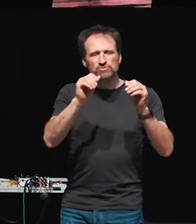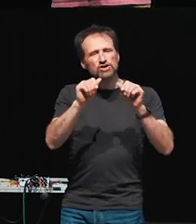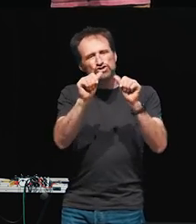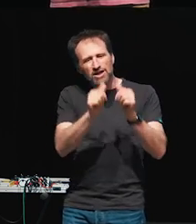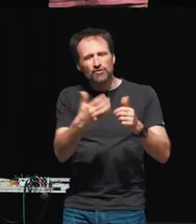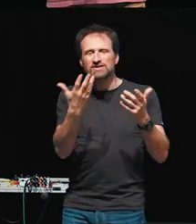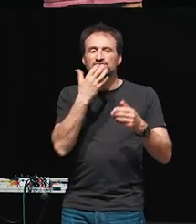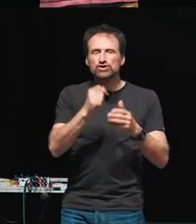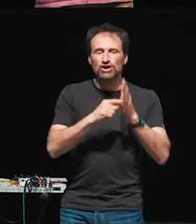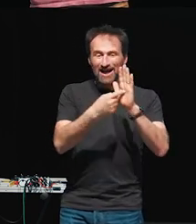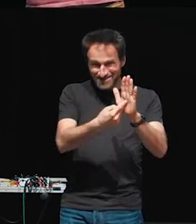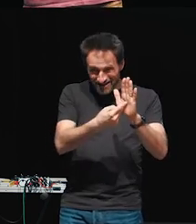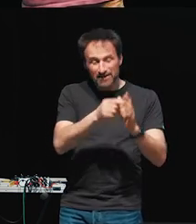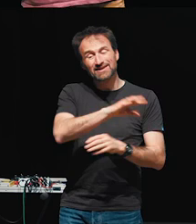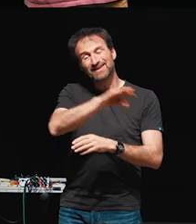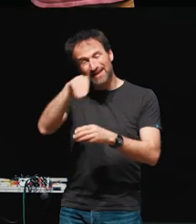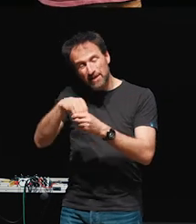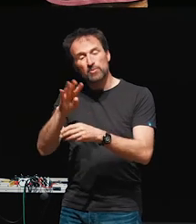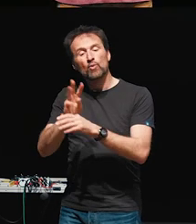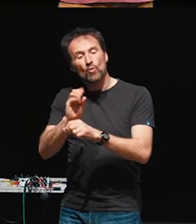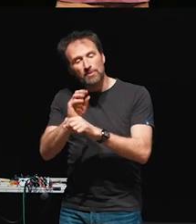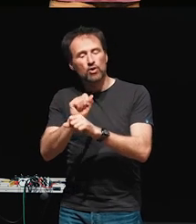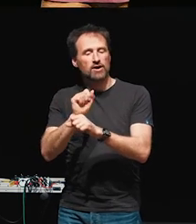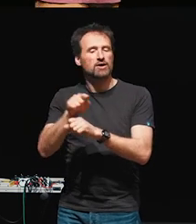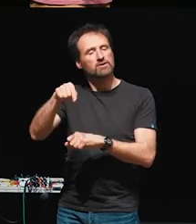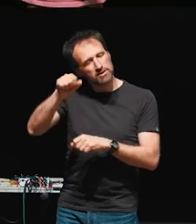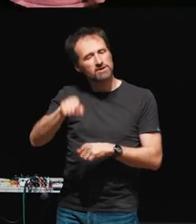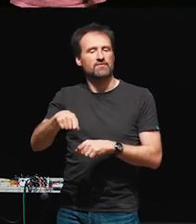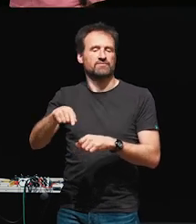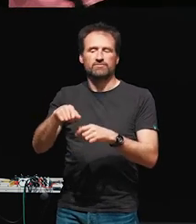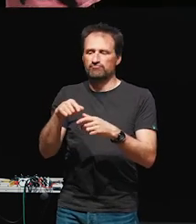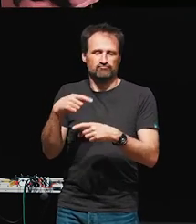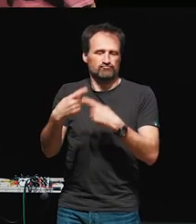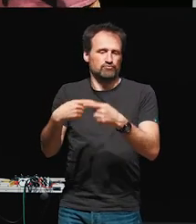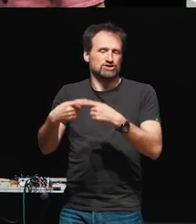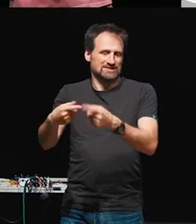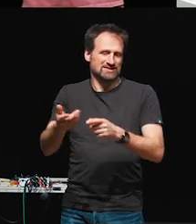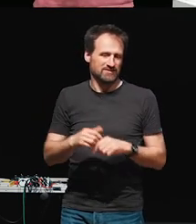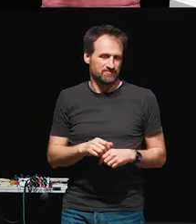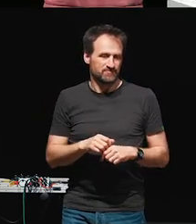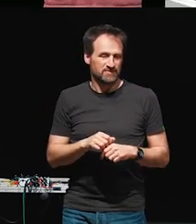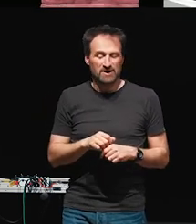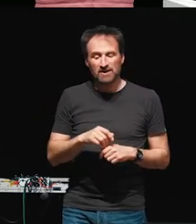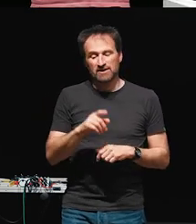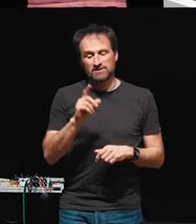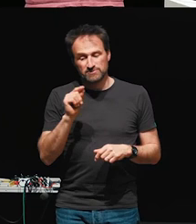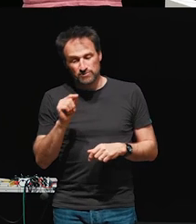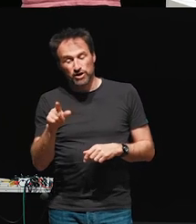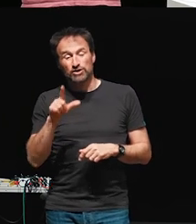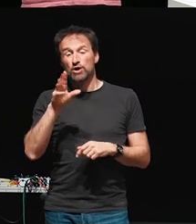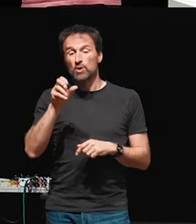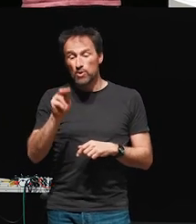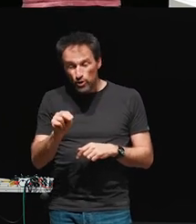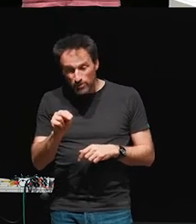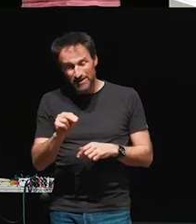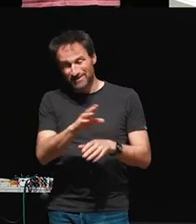them. In short, Lumen performs almost all of its major data operations inside web workers. This allows